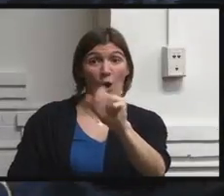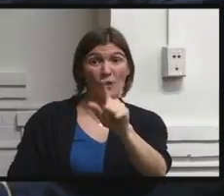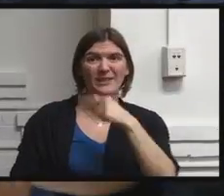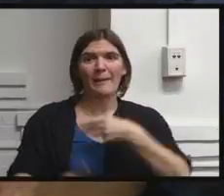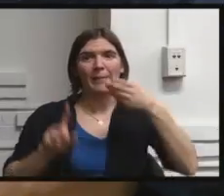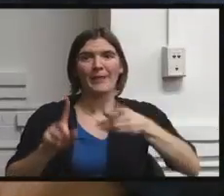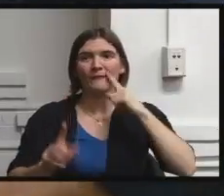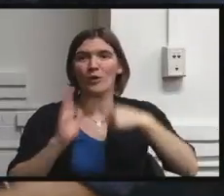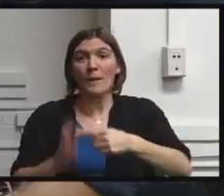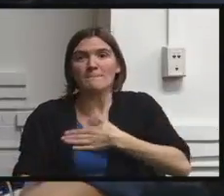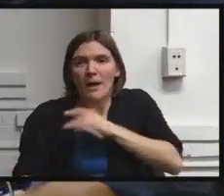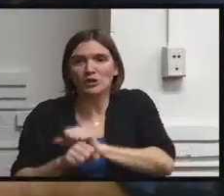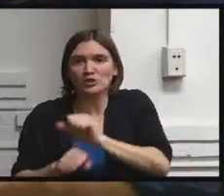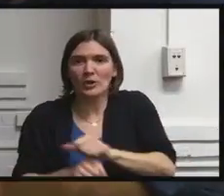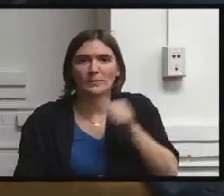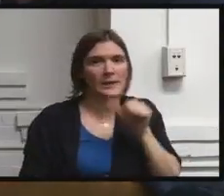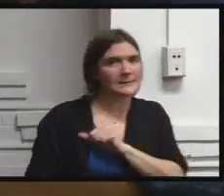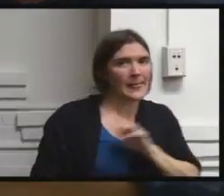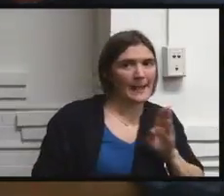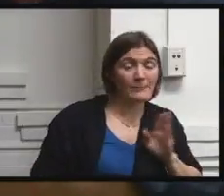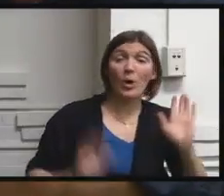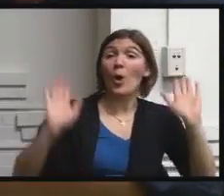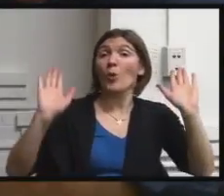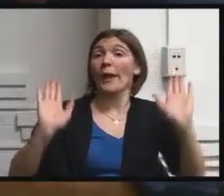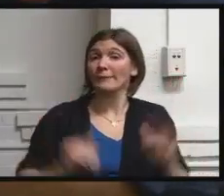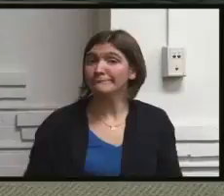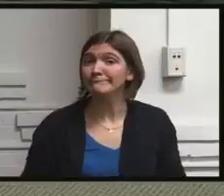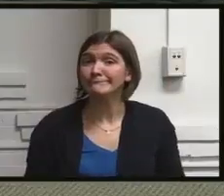for my job. So. Okay.